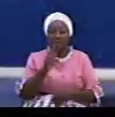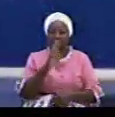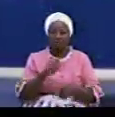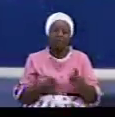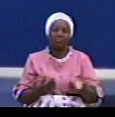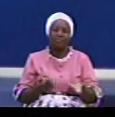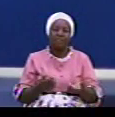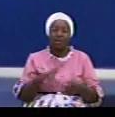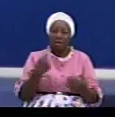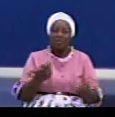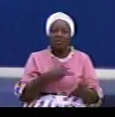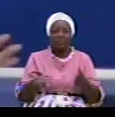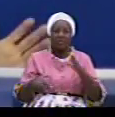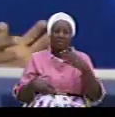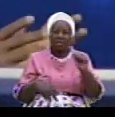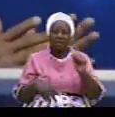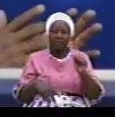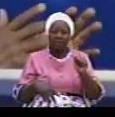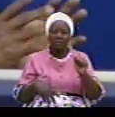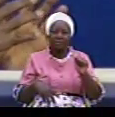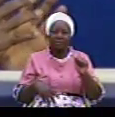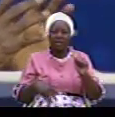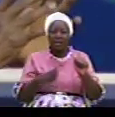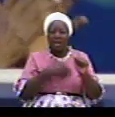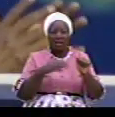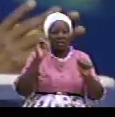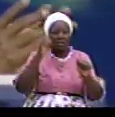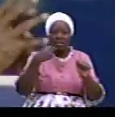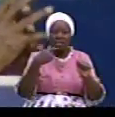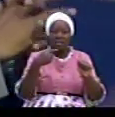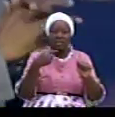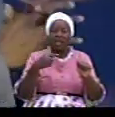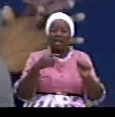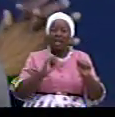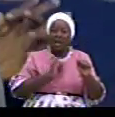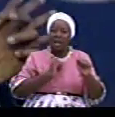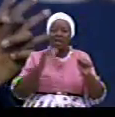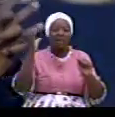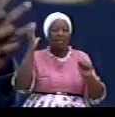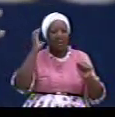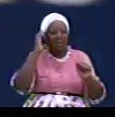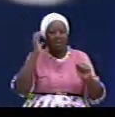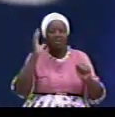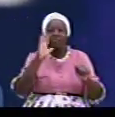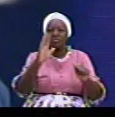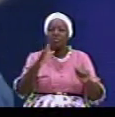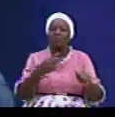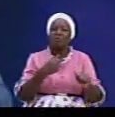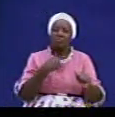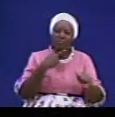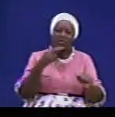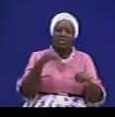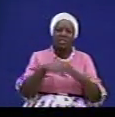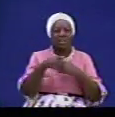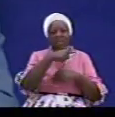10, and he said, I heard thy voice in the garden.